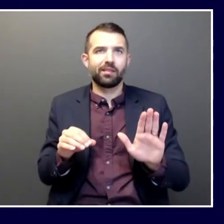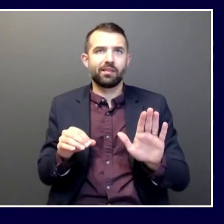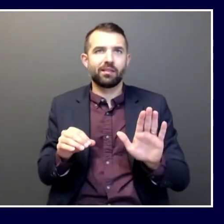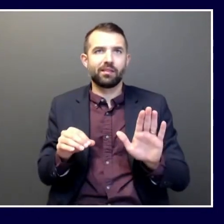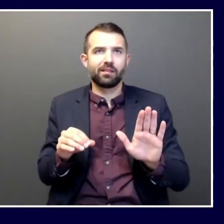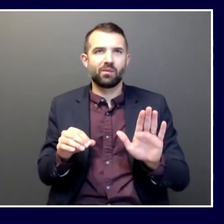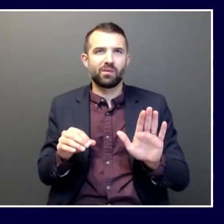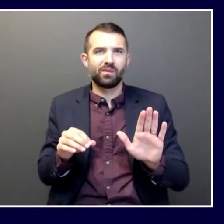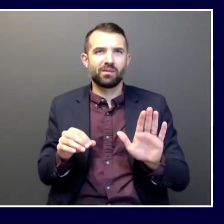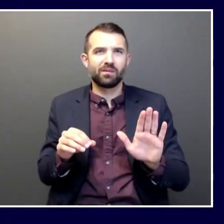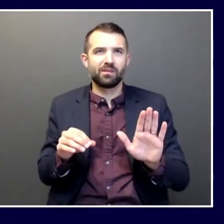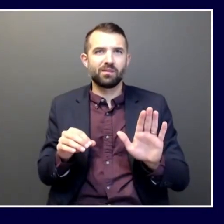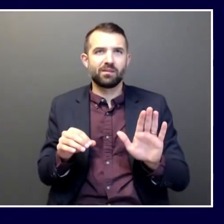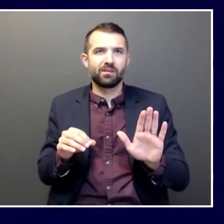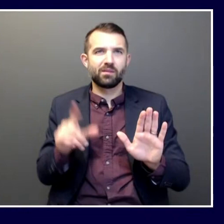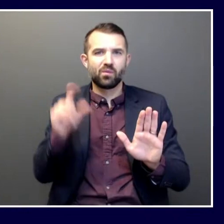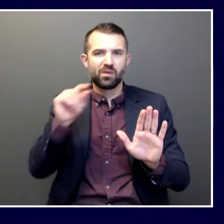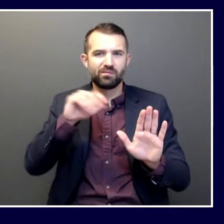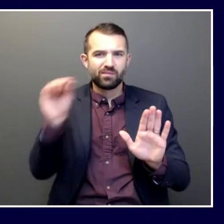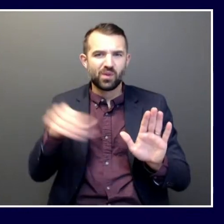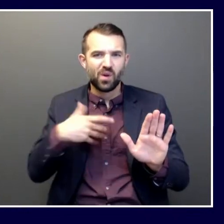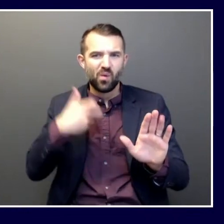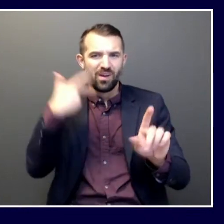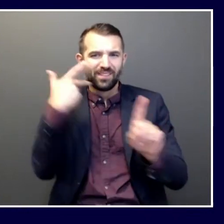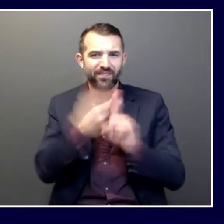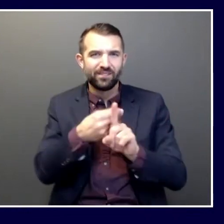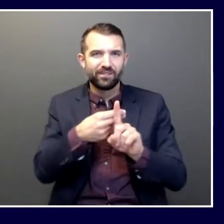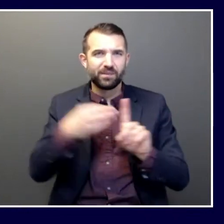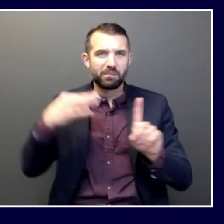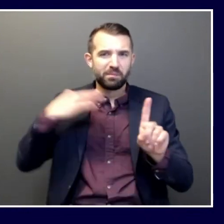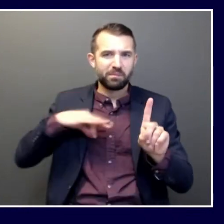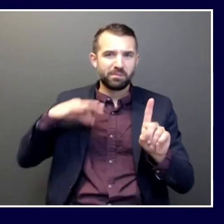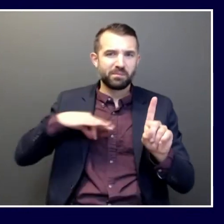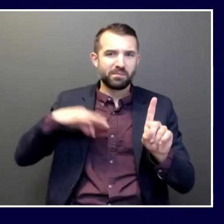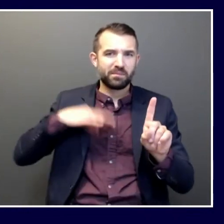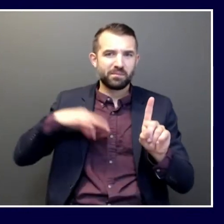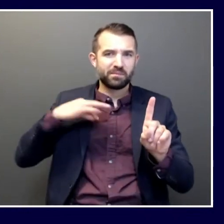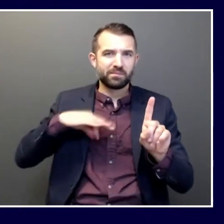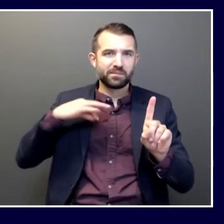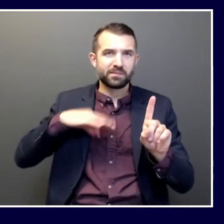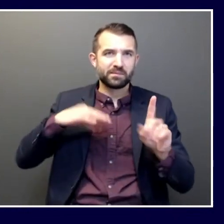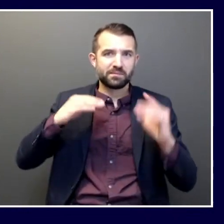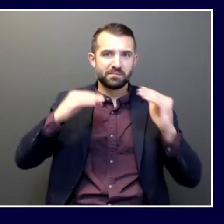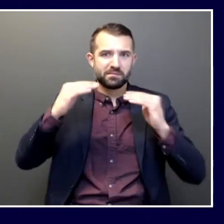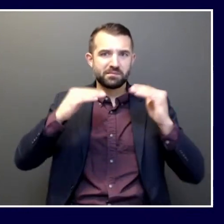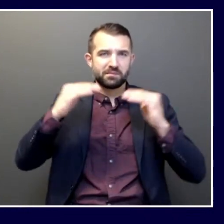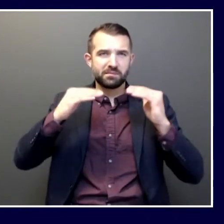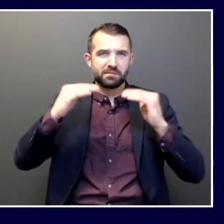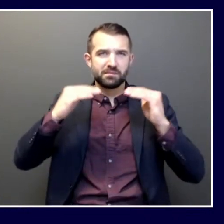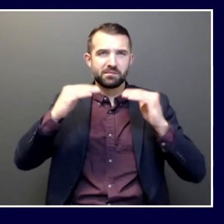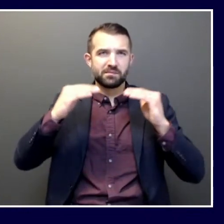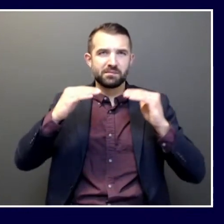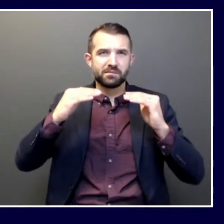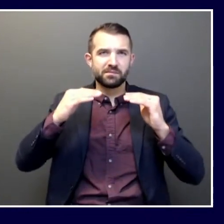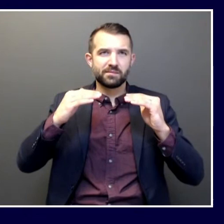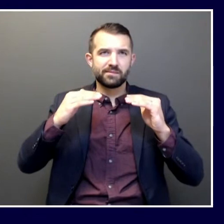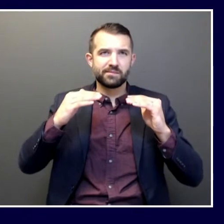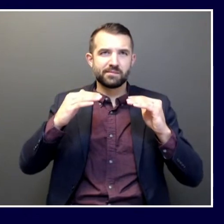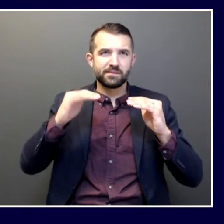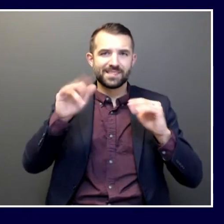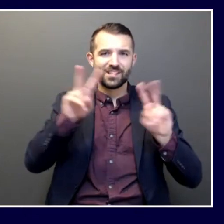quantitative answer, David, only a qualitative one, which is that when those studies were done a year ago, or those surveys were done about a year